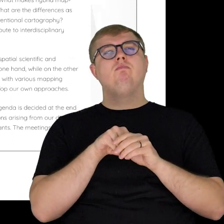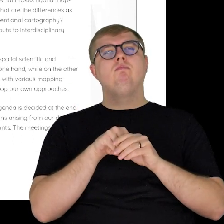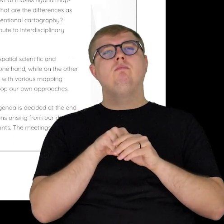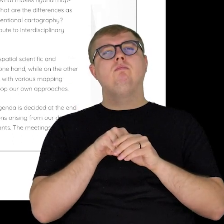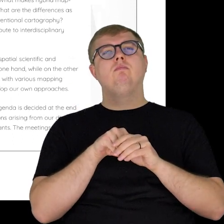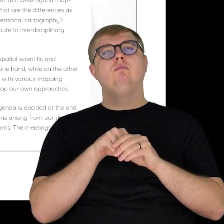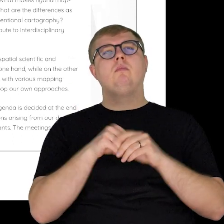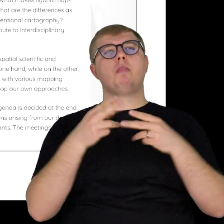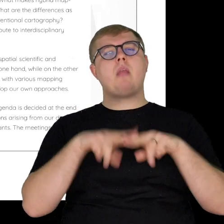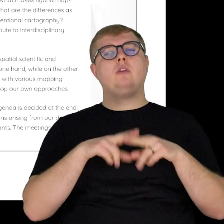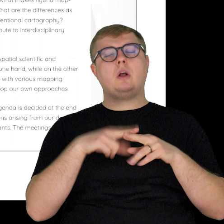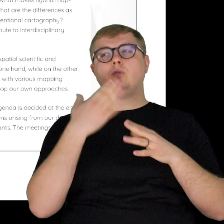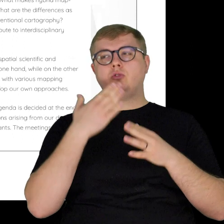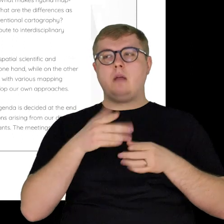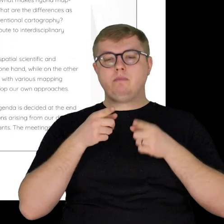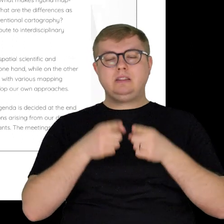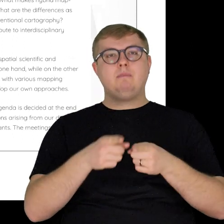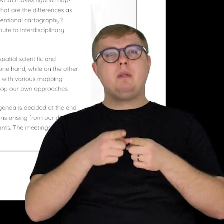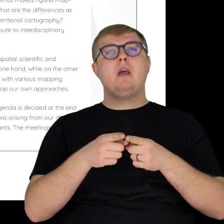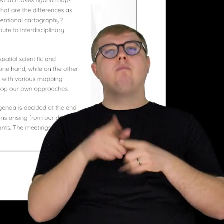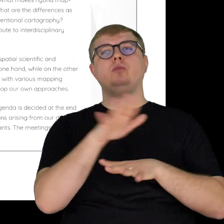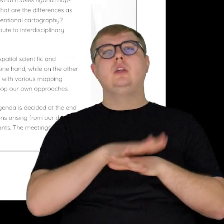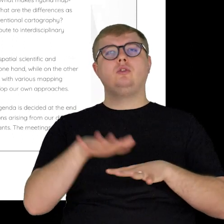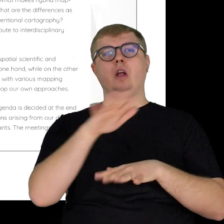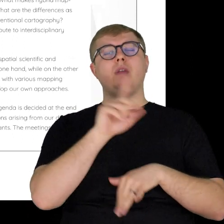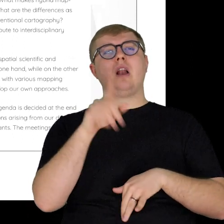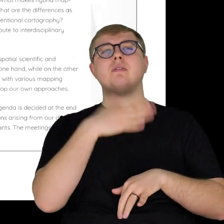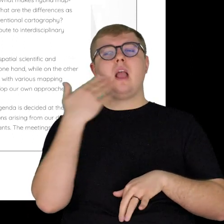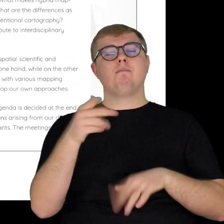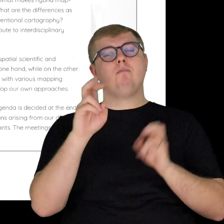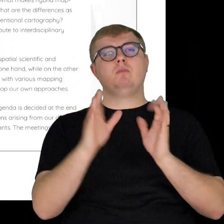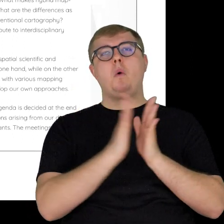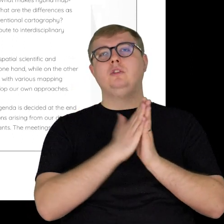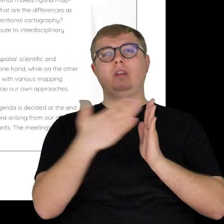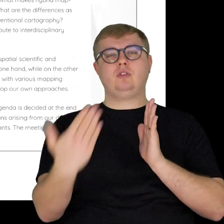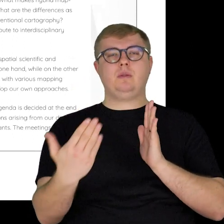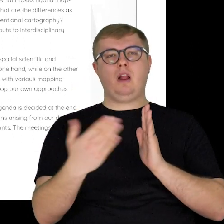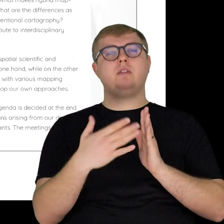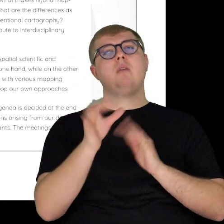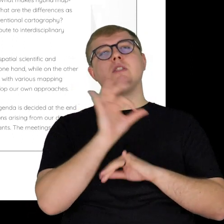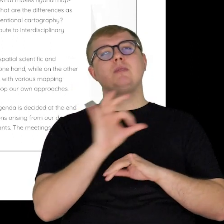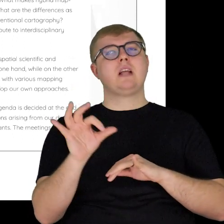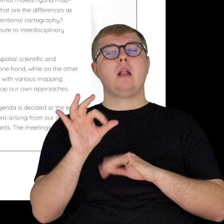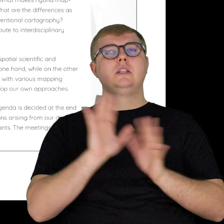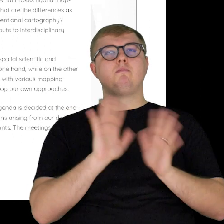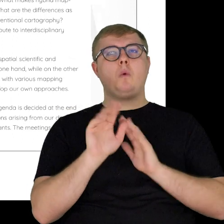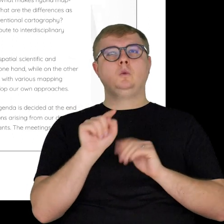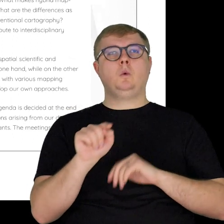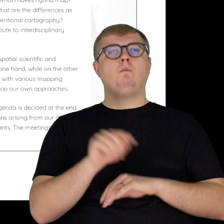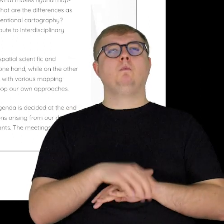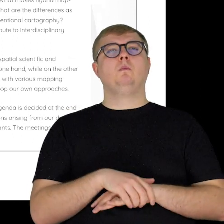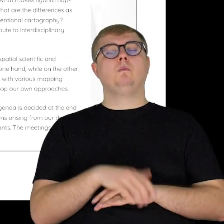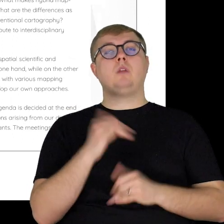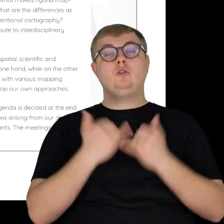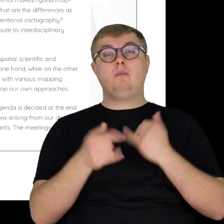discipline, but they are not that much reflected in a way. We wanted actually to have really